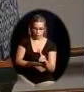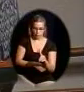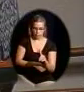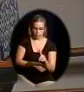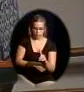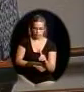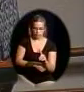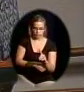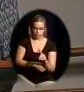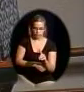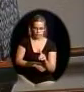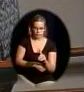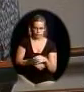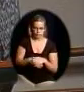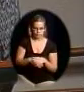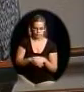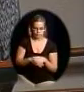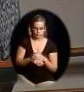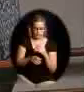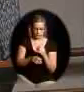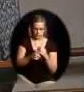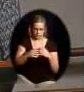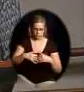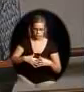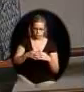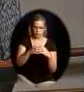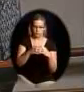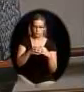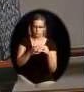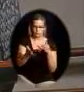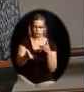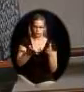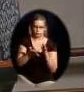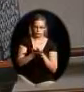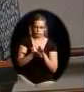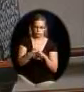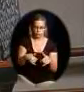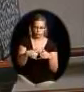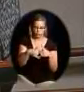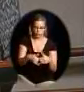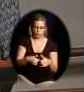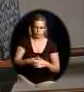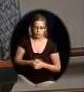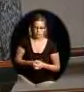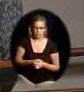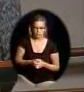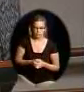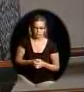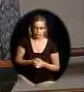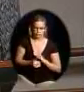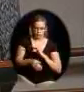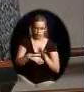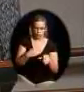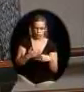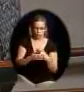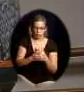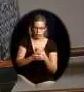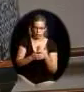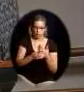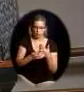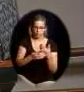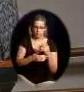who got Senior Serving School started many years ago and is a retired facilitator. And all of the Senior Serving